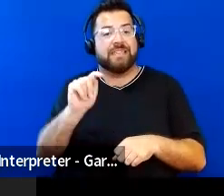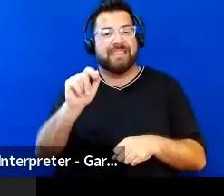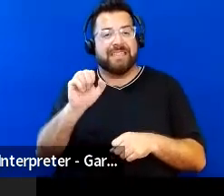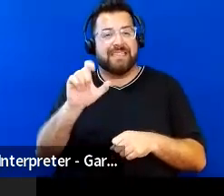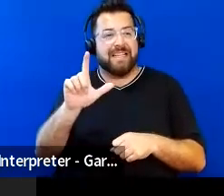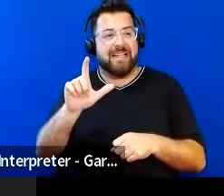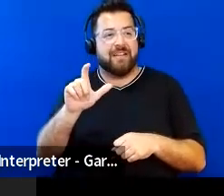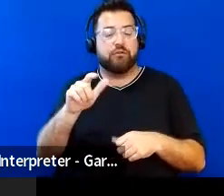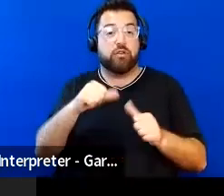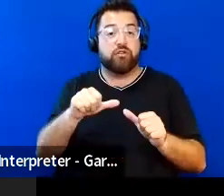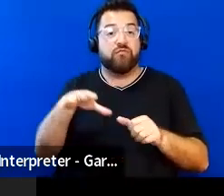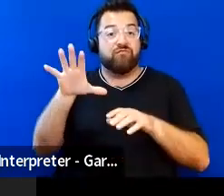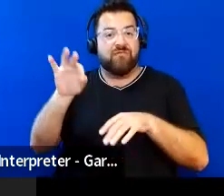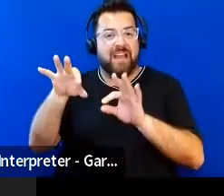like